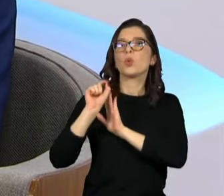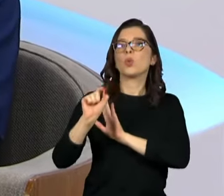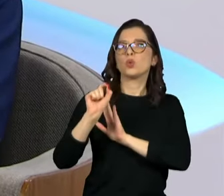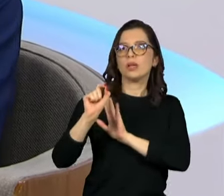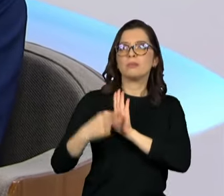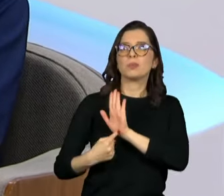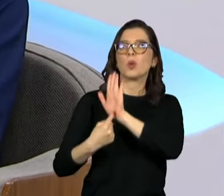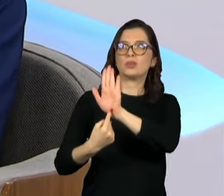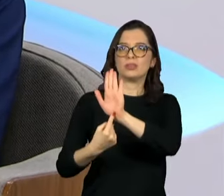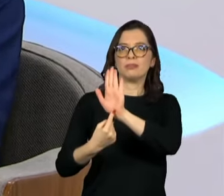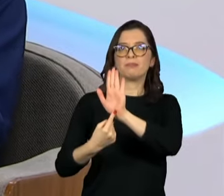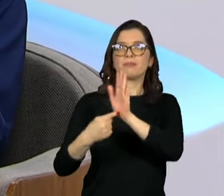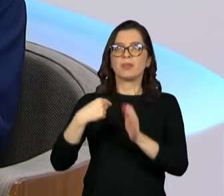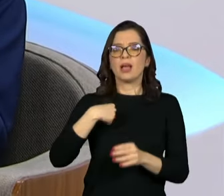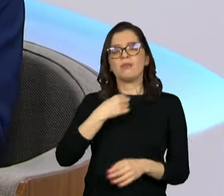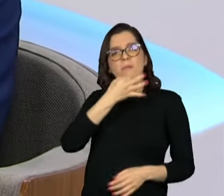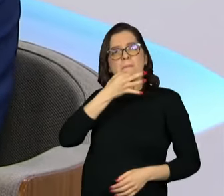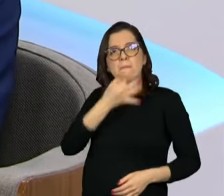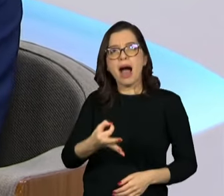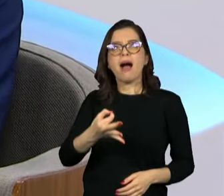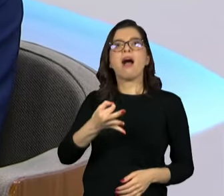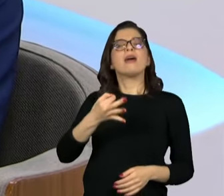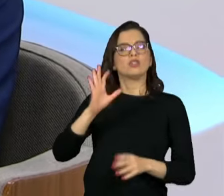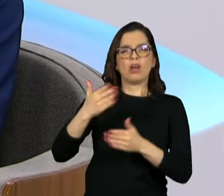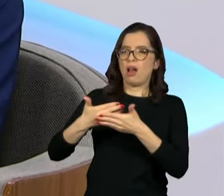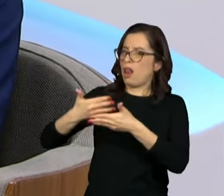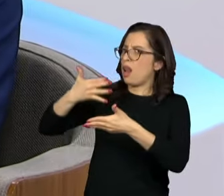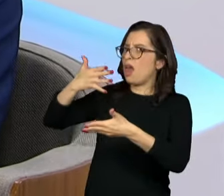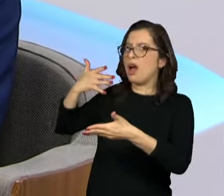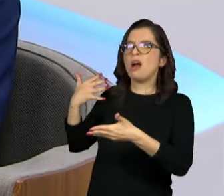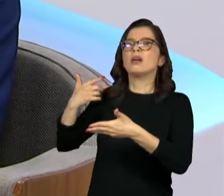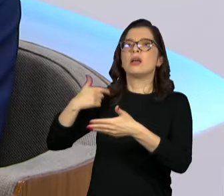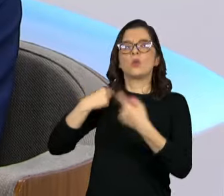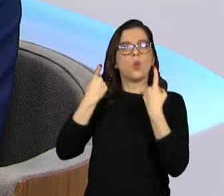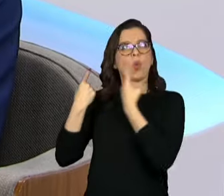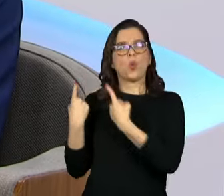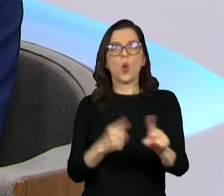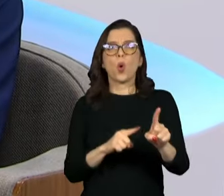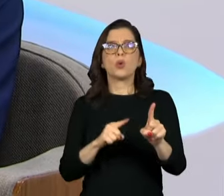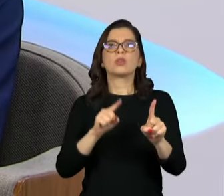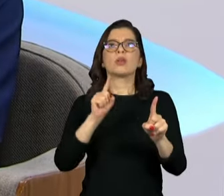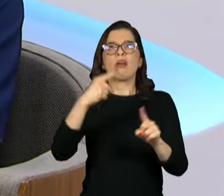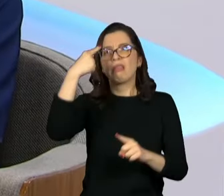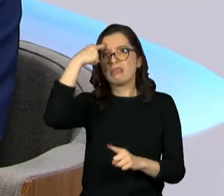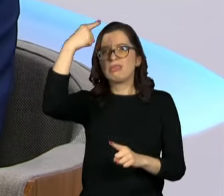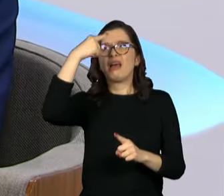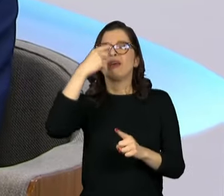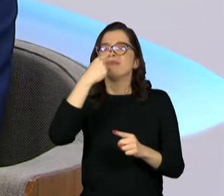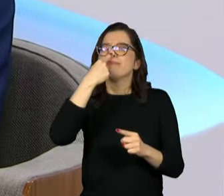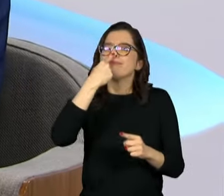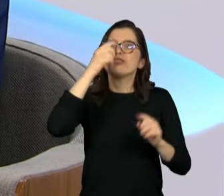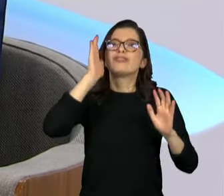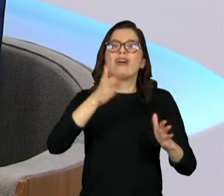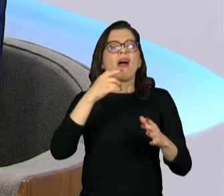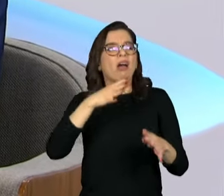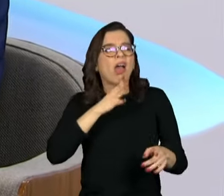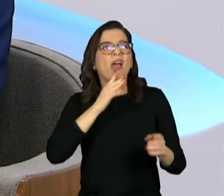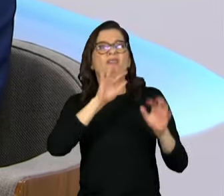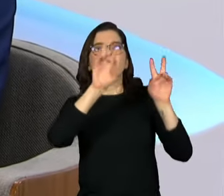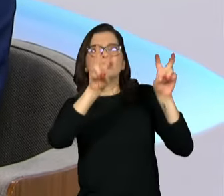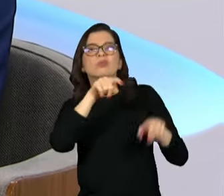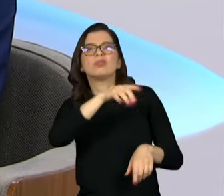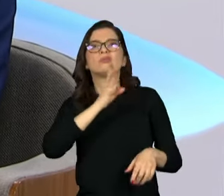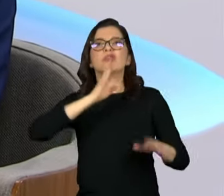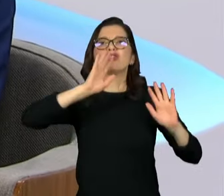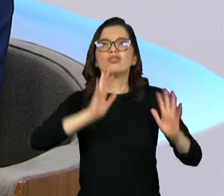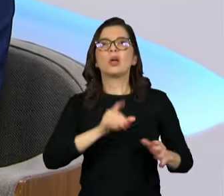rights. I've been arguing for a very long time against a very familiar and influential idea